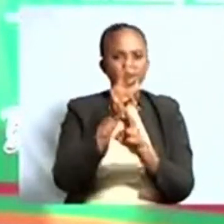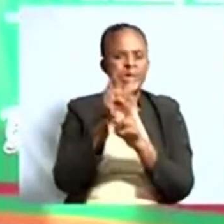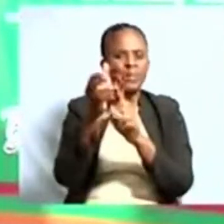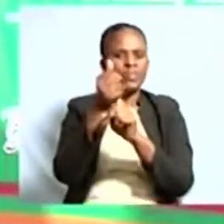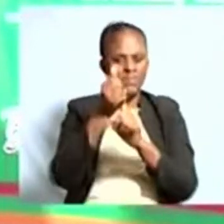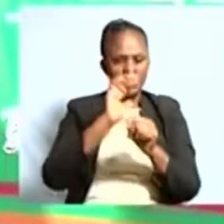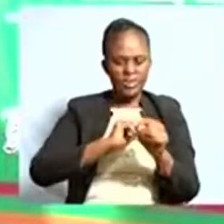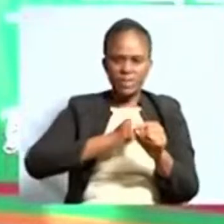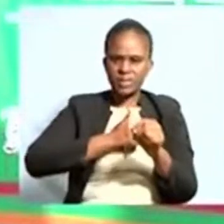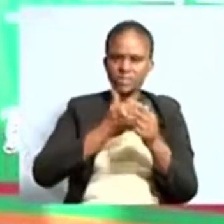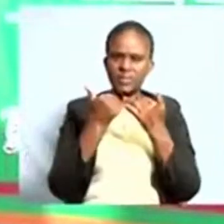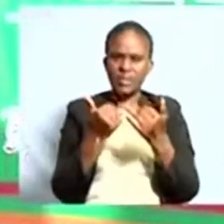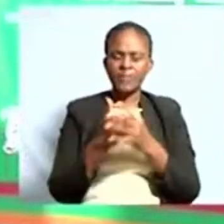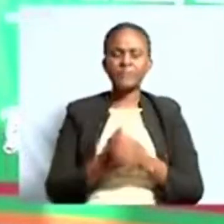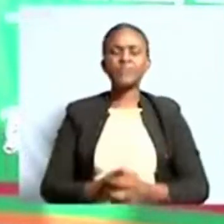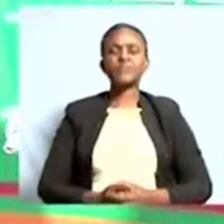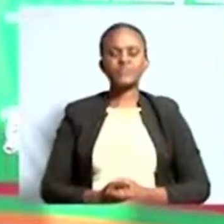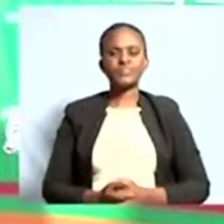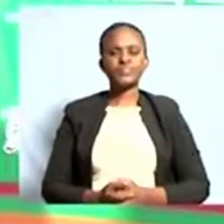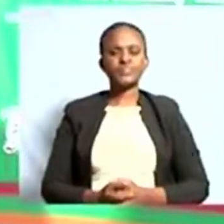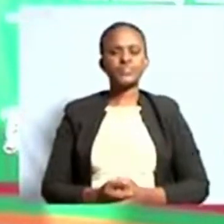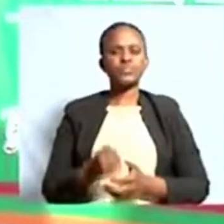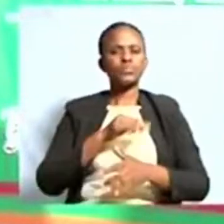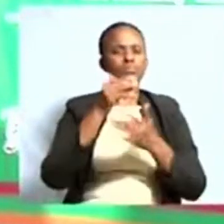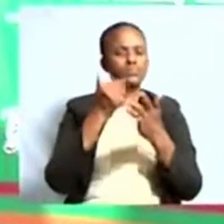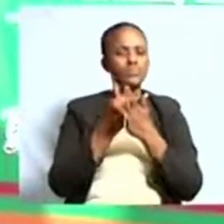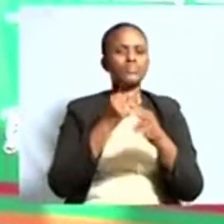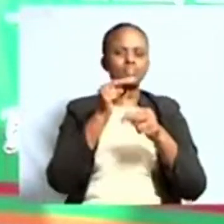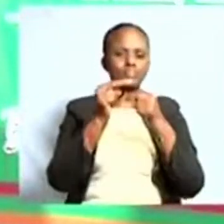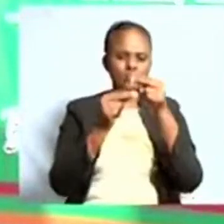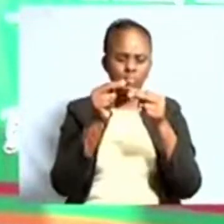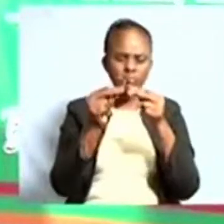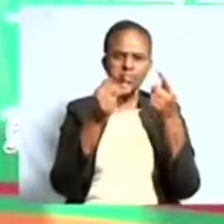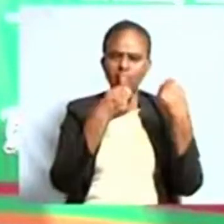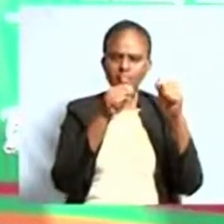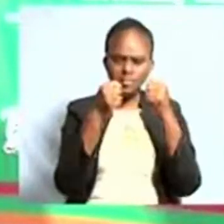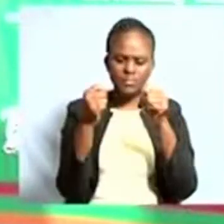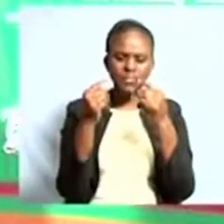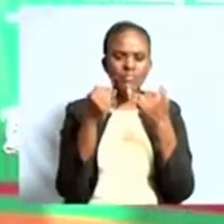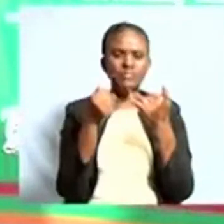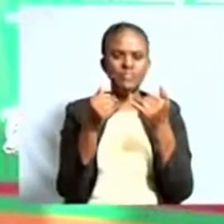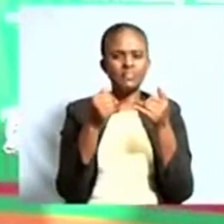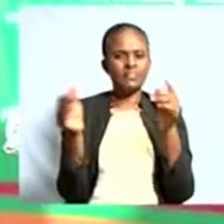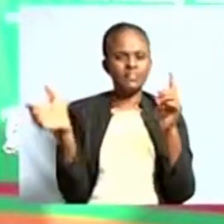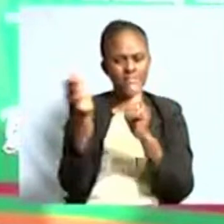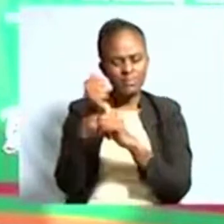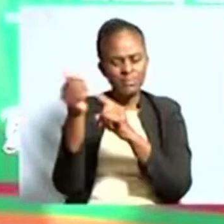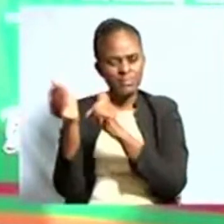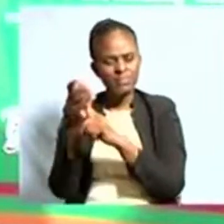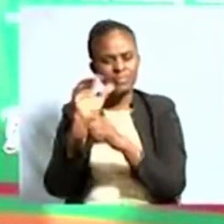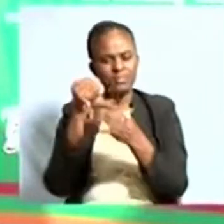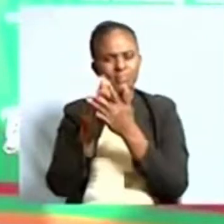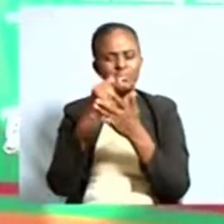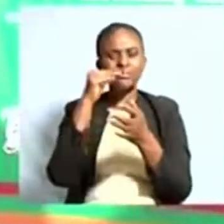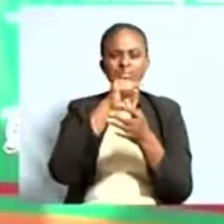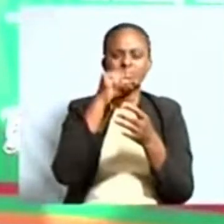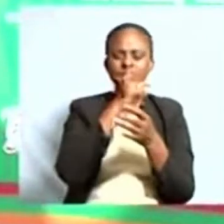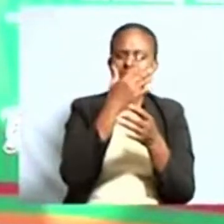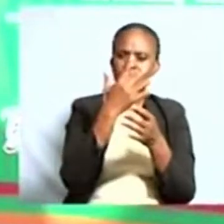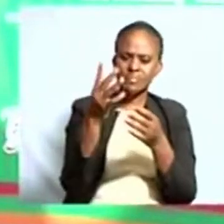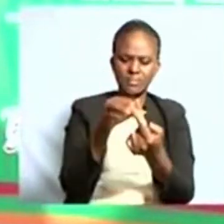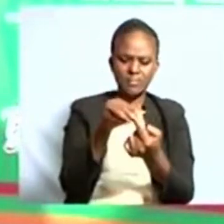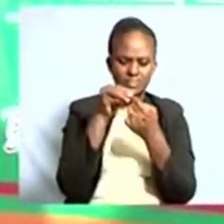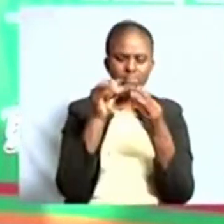are actually, by all means, trying to seize all these counterfeit products, especially